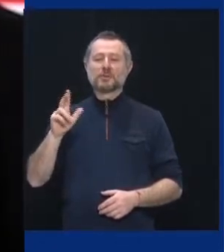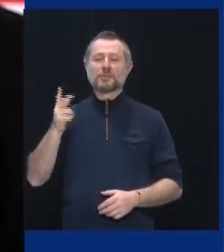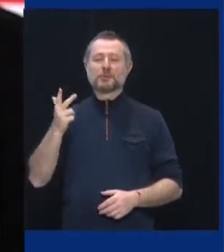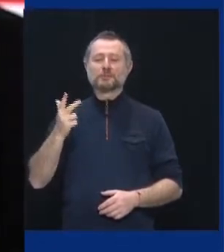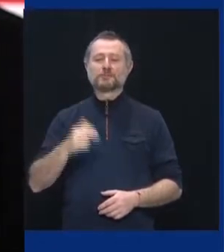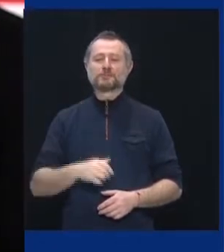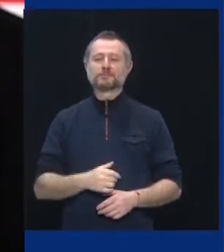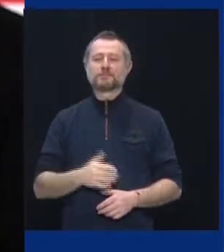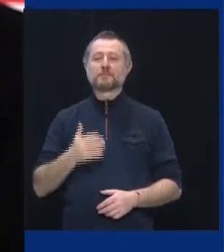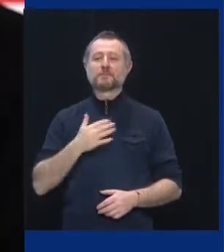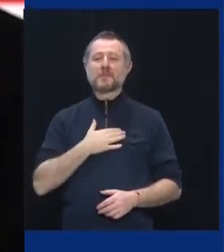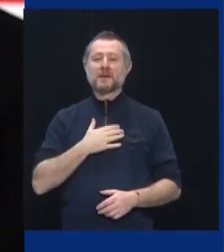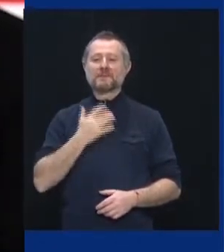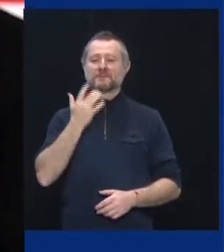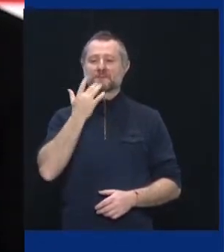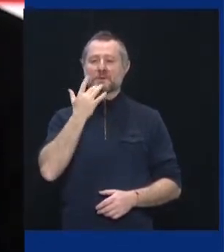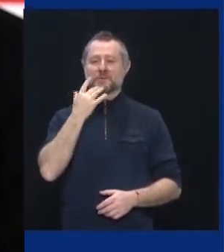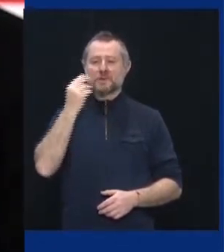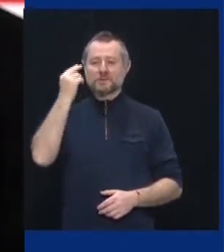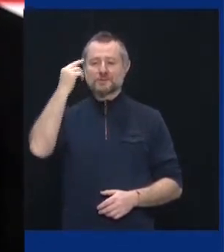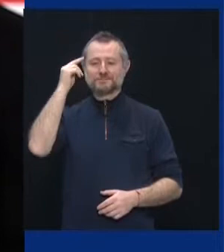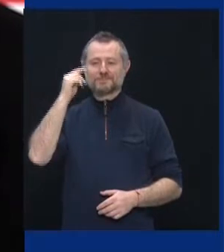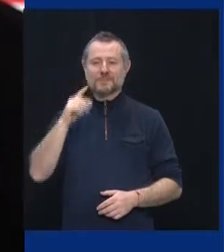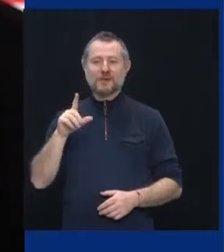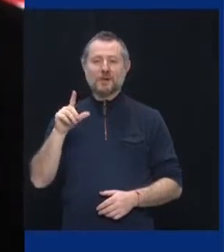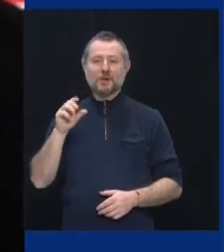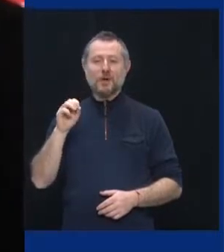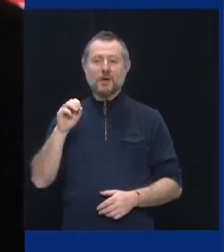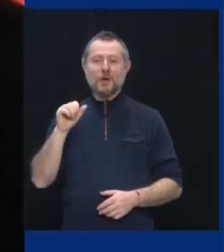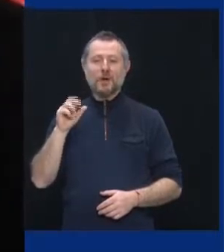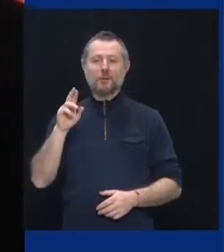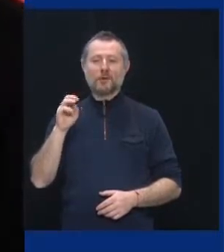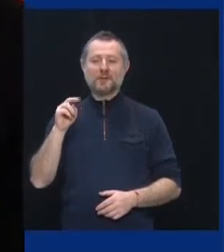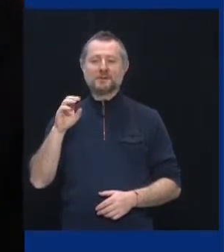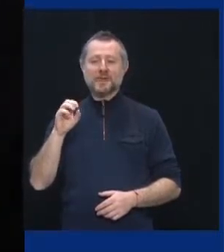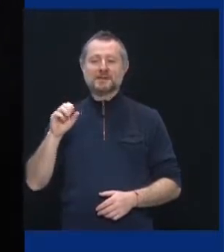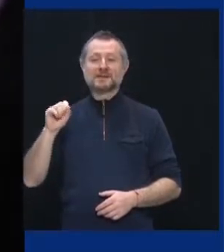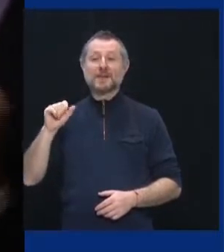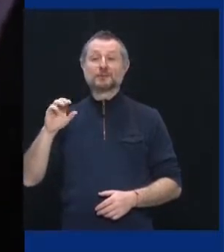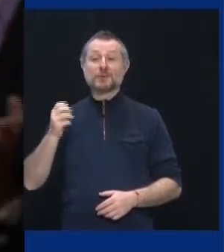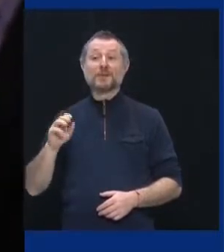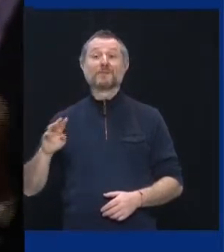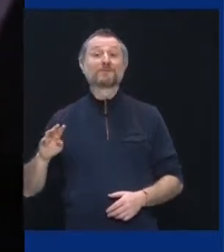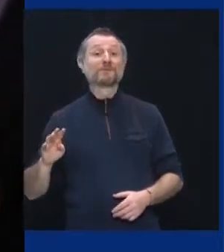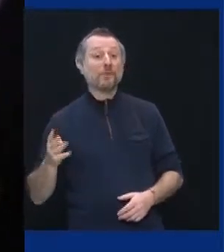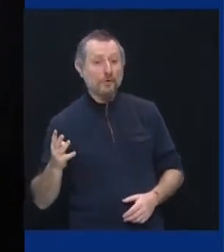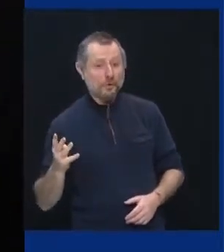my favorite nephew, Lawrence Aker IV, is with us today as well.